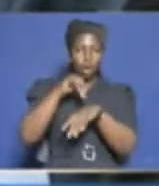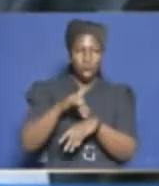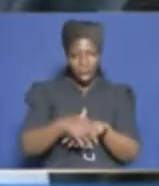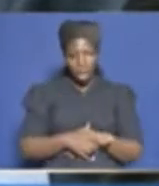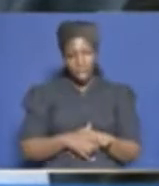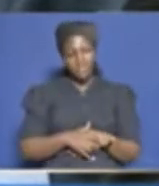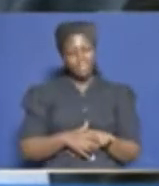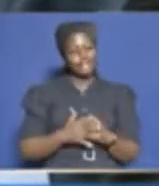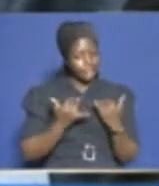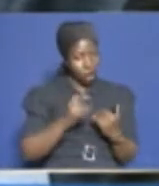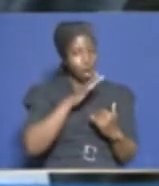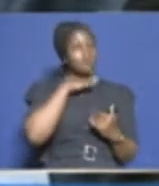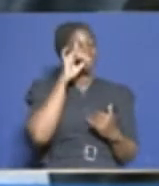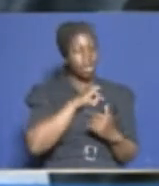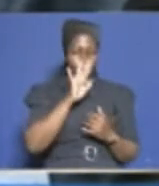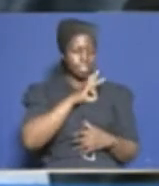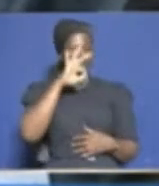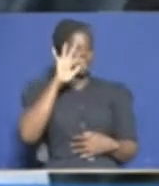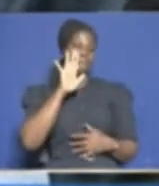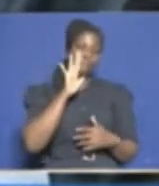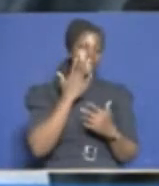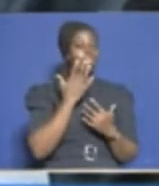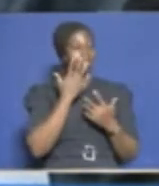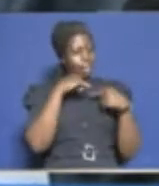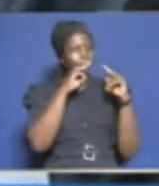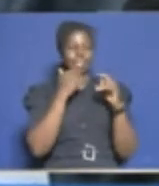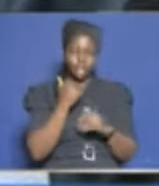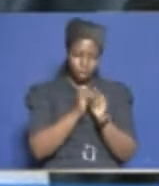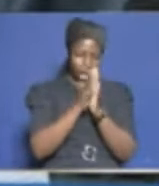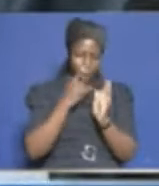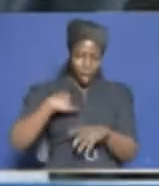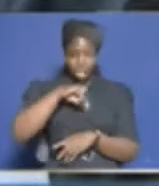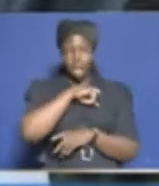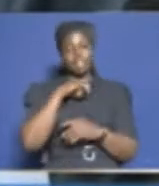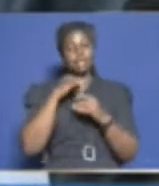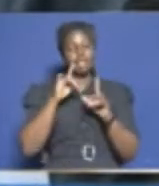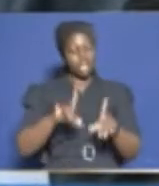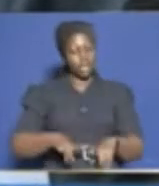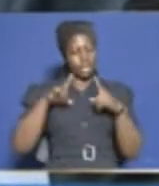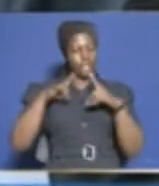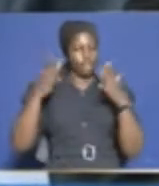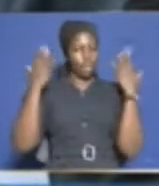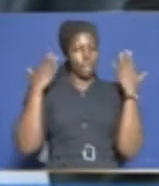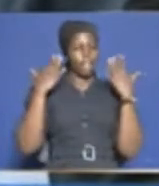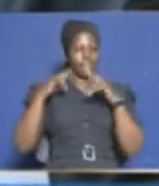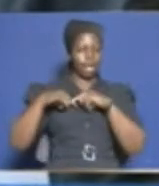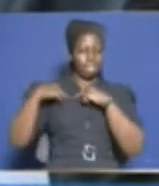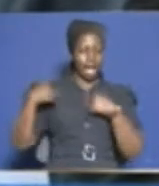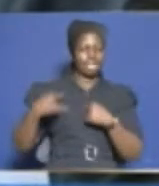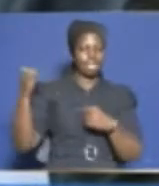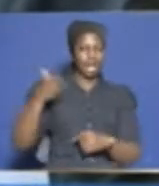not here with us anymore, your spirit and your legacy is with us, and it will live on forever in our hearts.